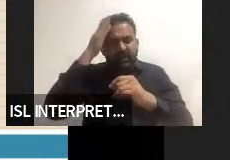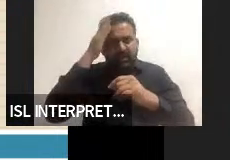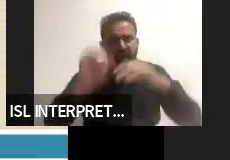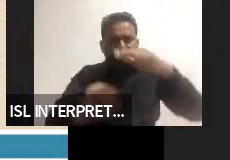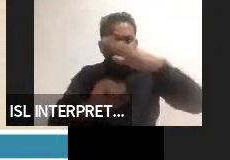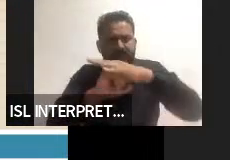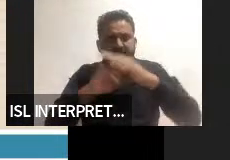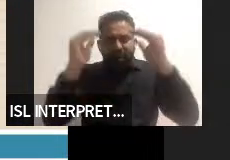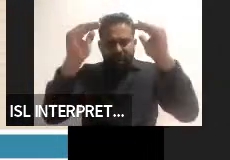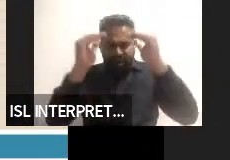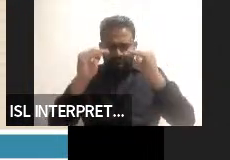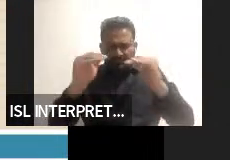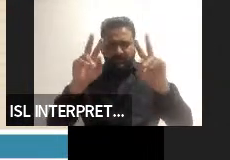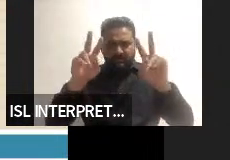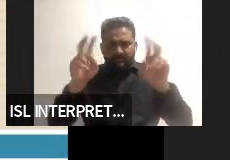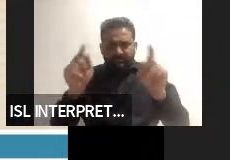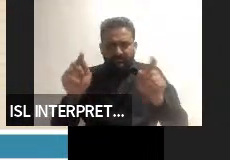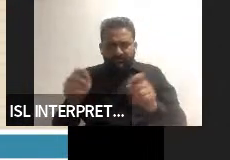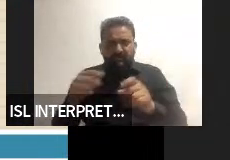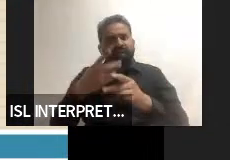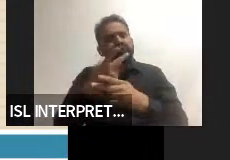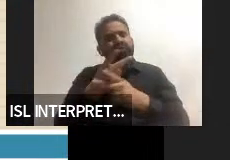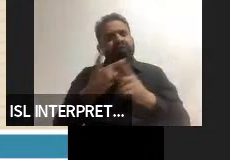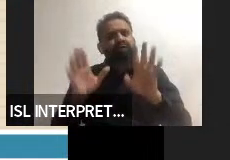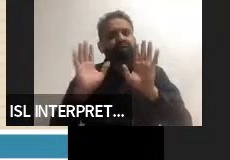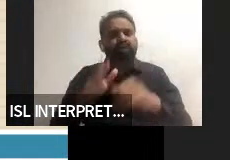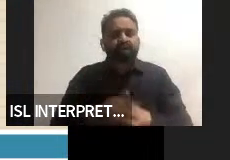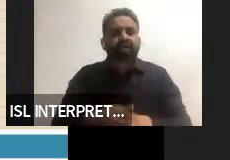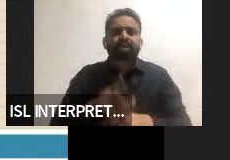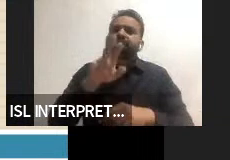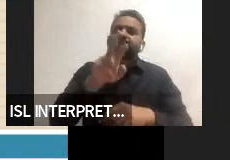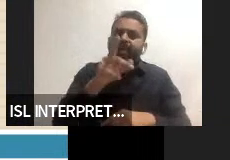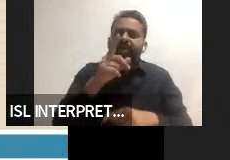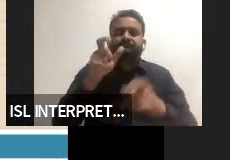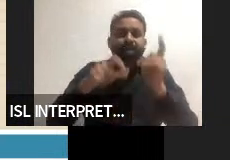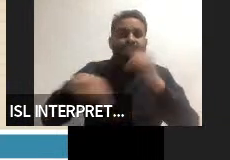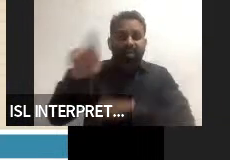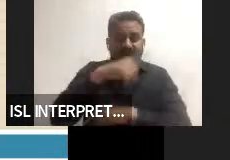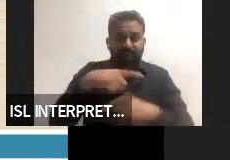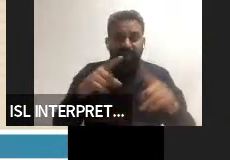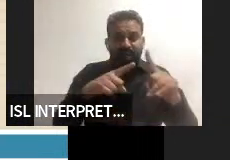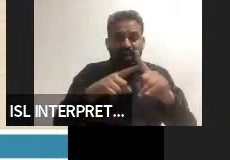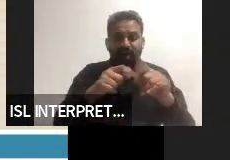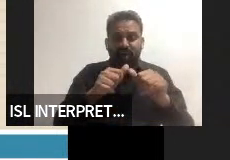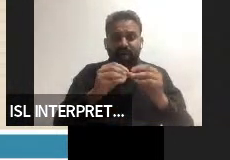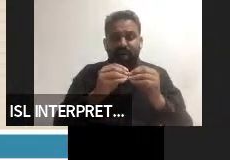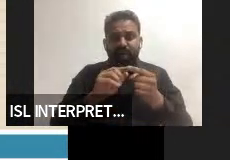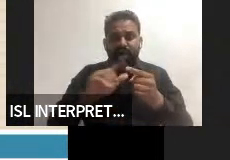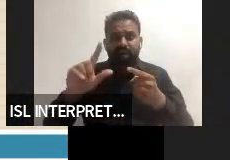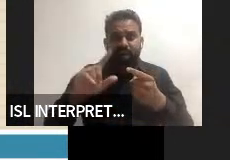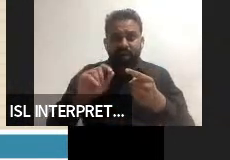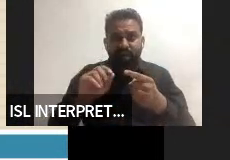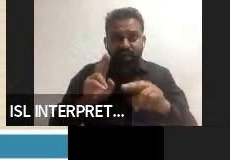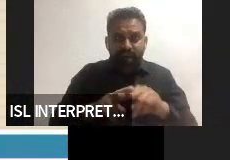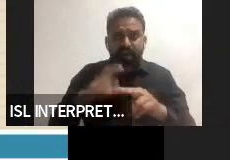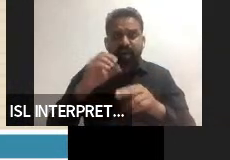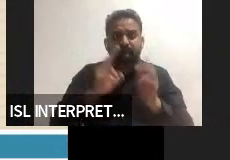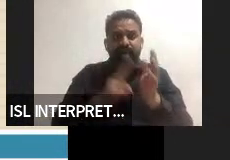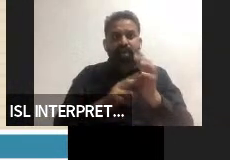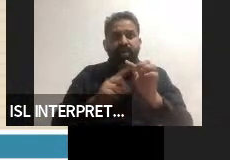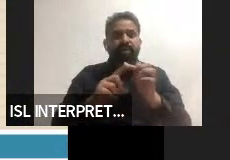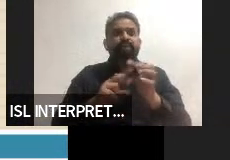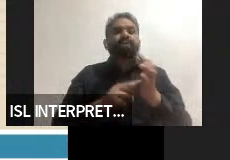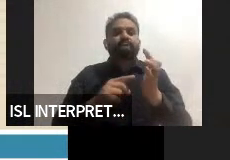content. So basically, everybody writes the table of content using automatic function. But when you use automatic